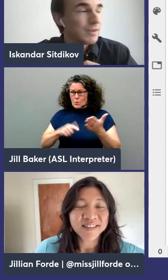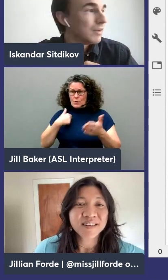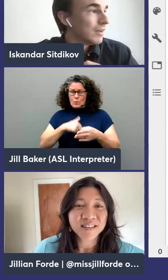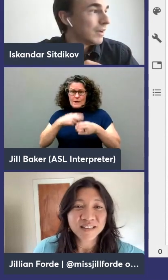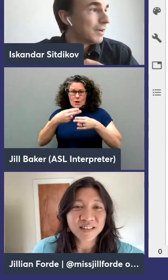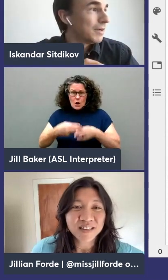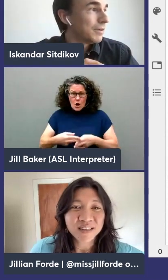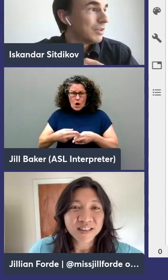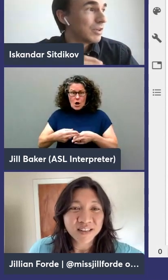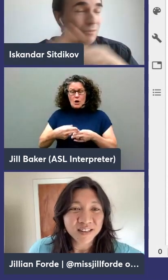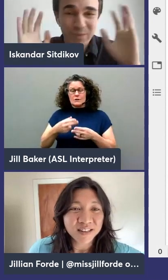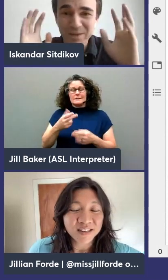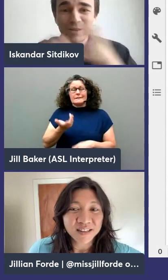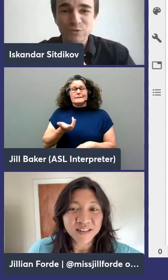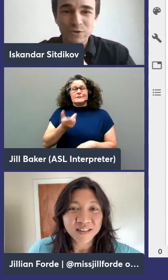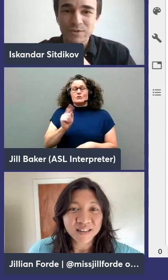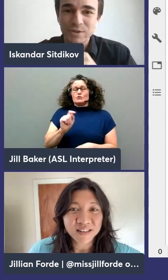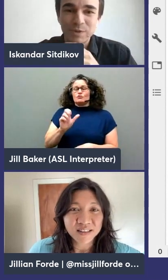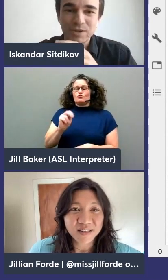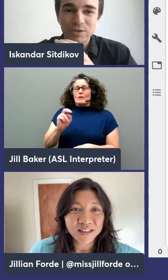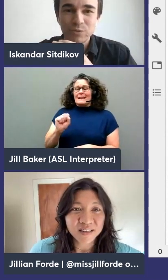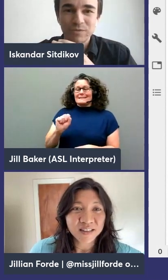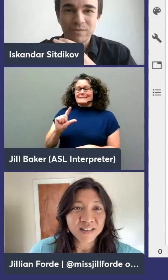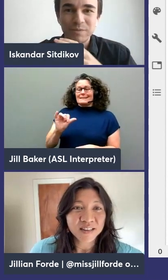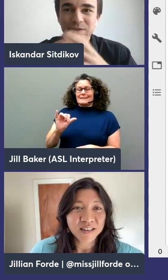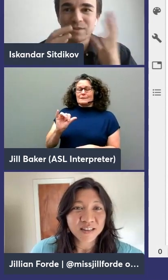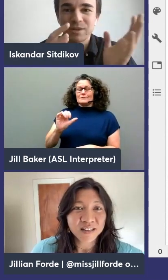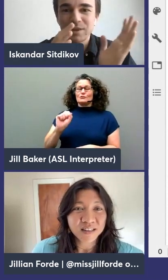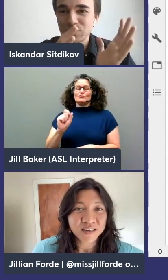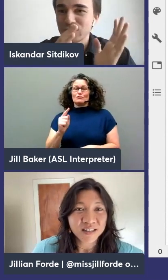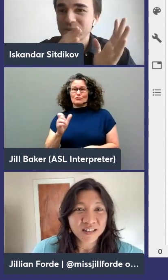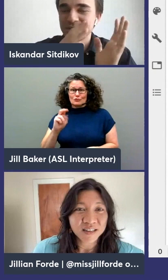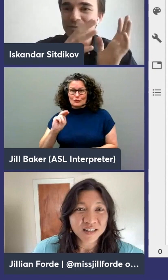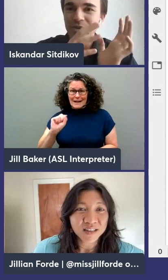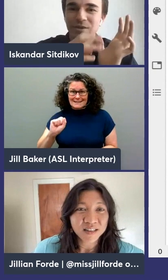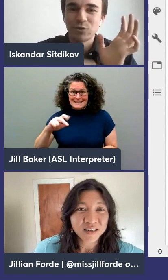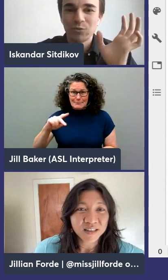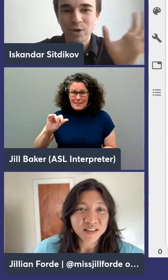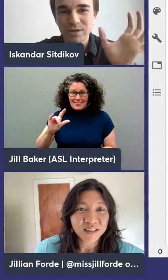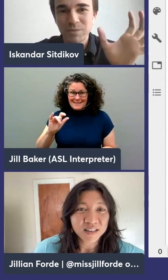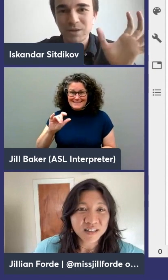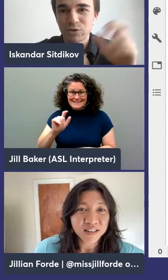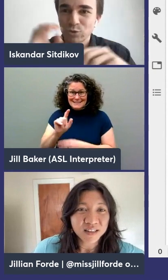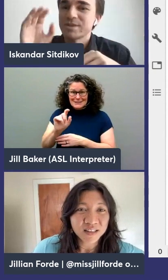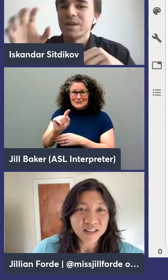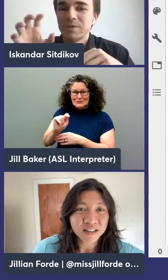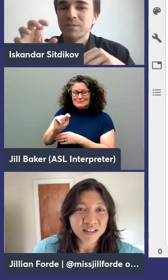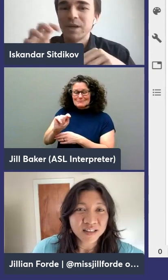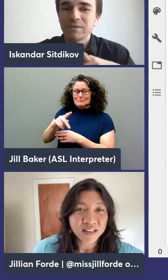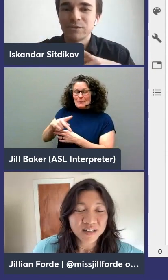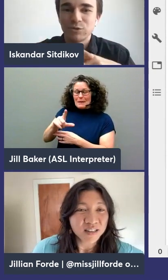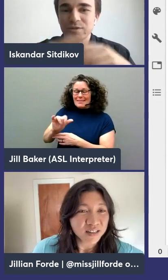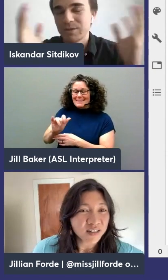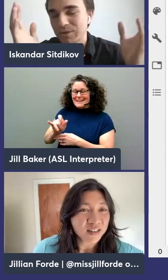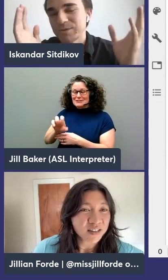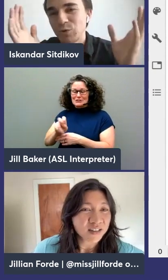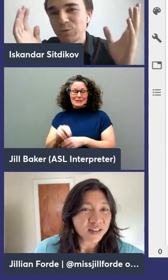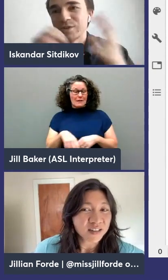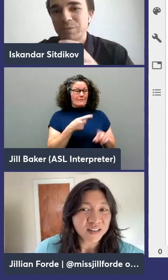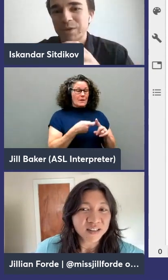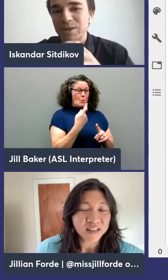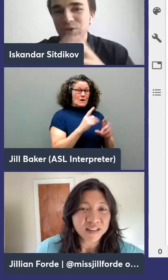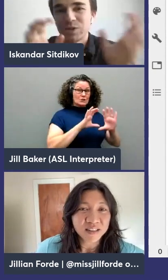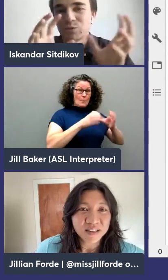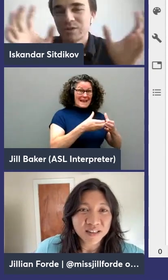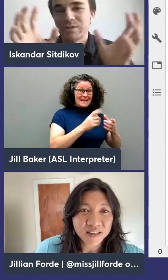transpilation. In a compiler's world, transpilation means like converting something from one domain to the same domain. So it's